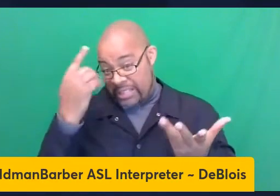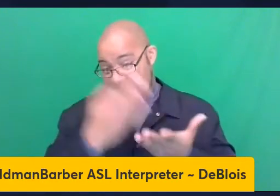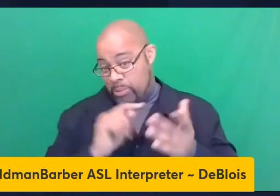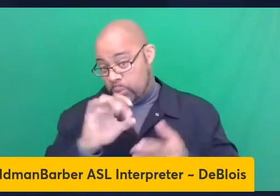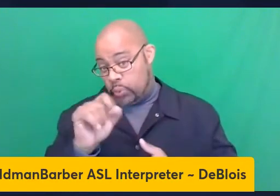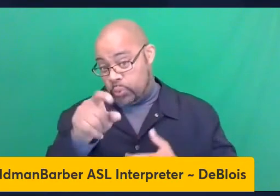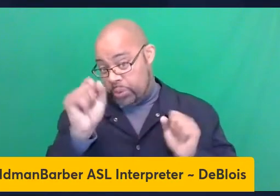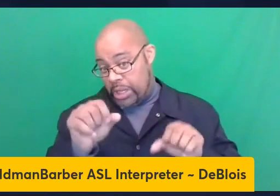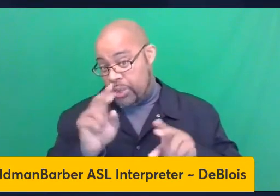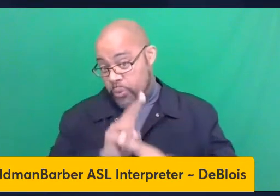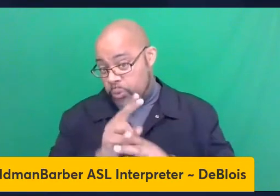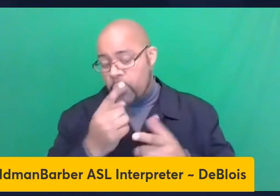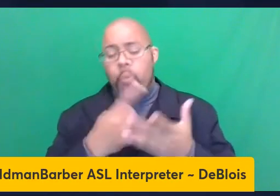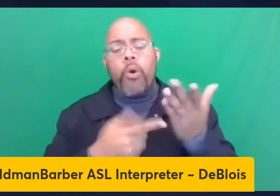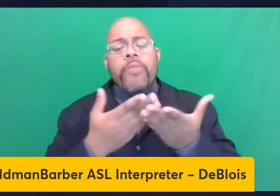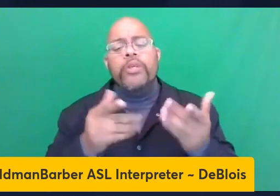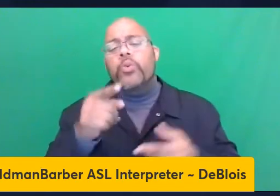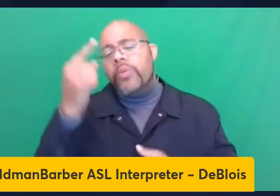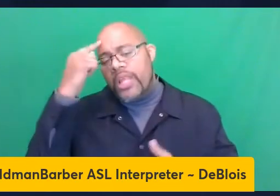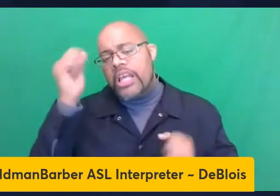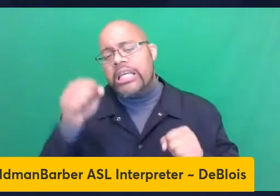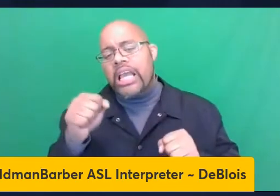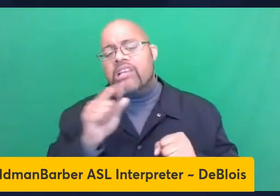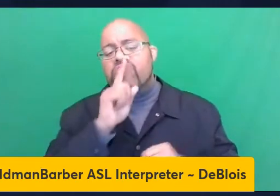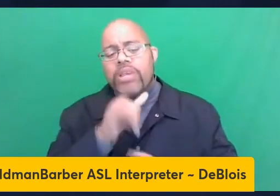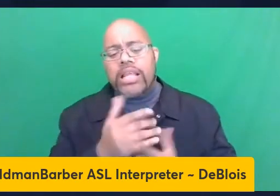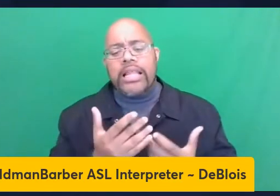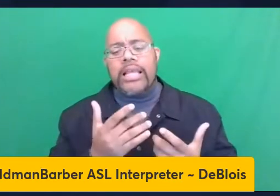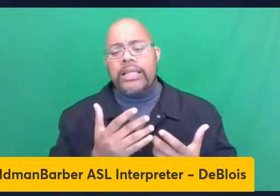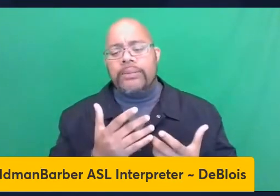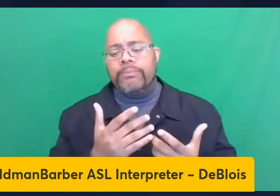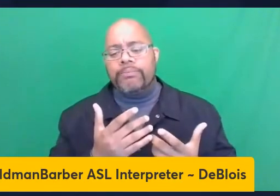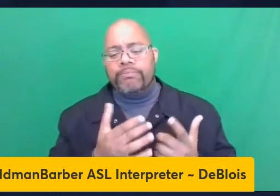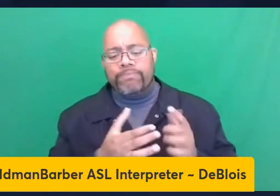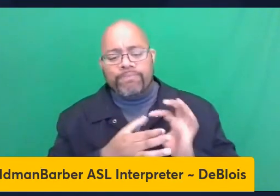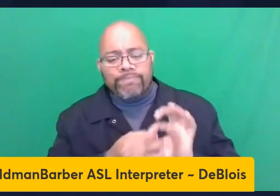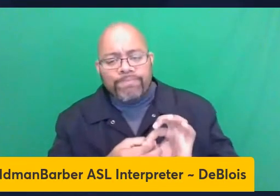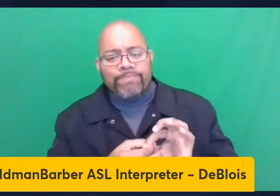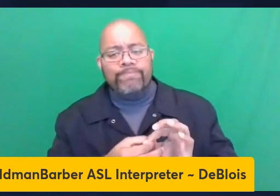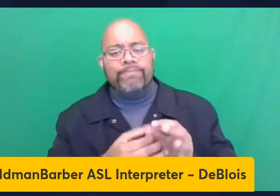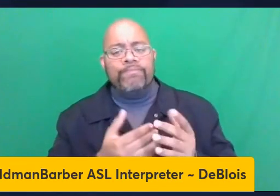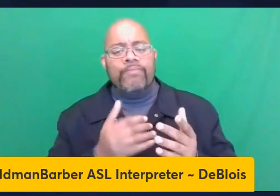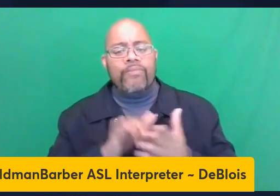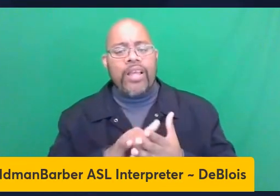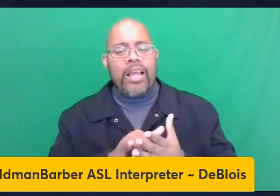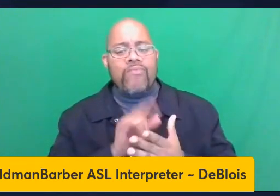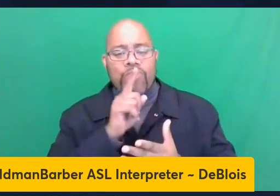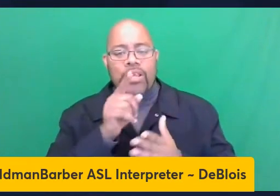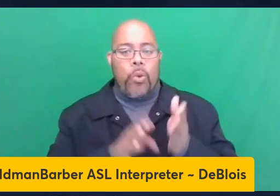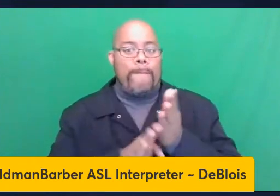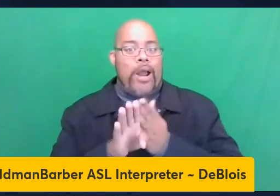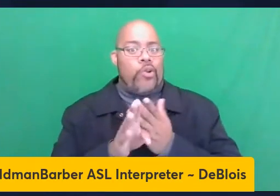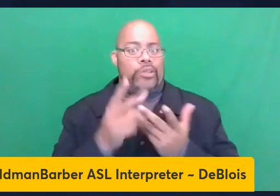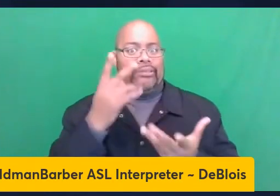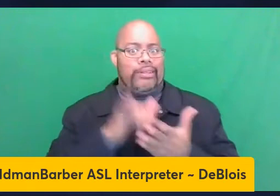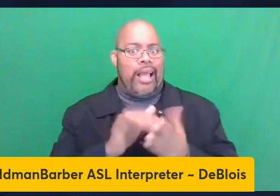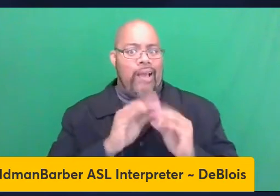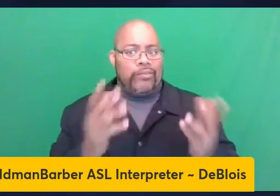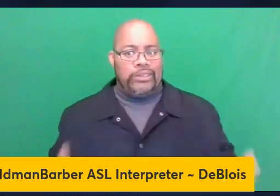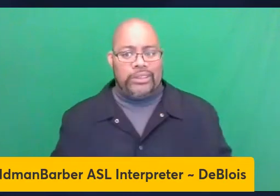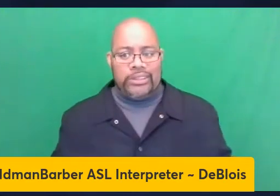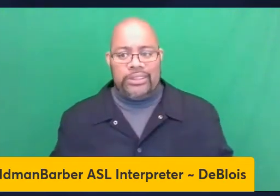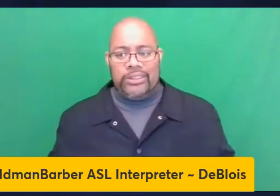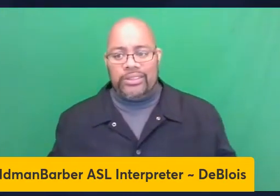tools that you can do, or what are some things that you can do to really tackle a world where you're very much a minority Absolutely. in